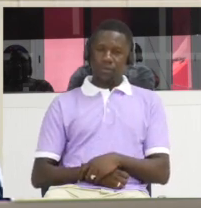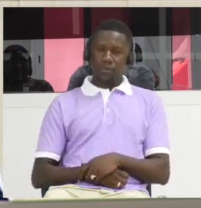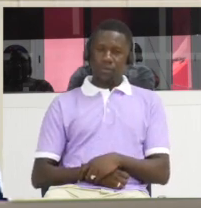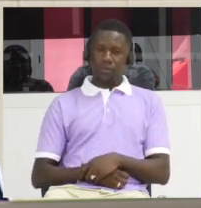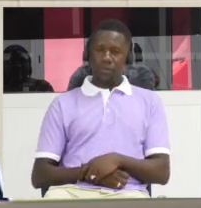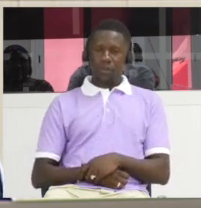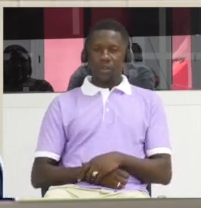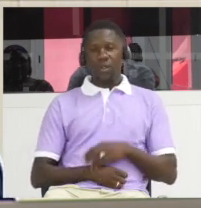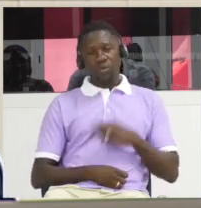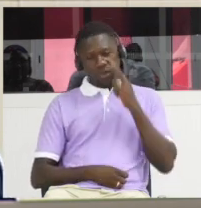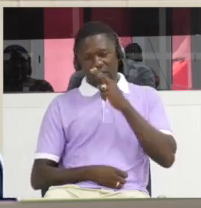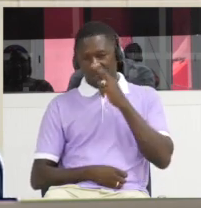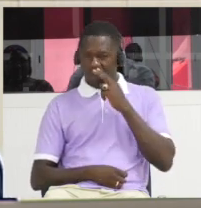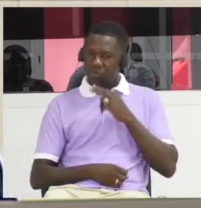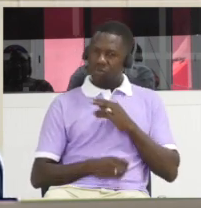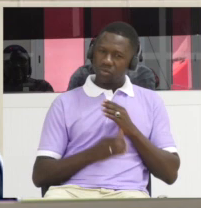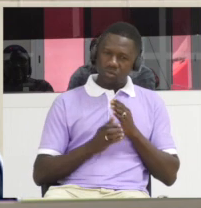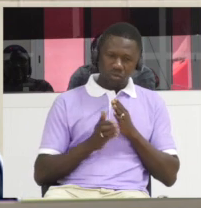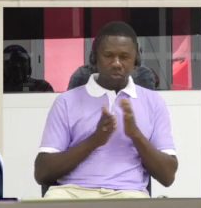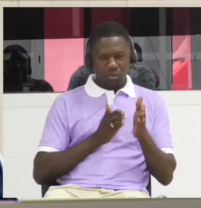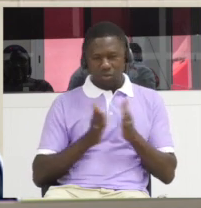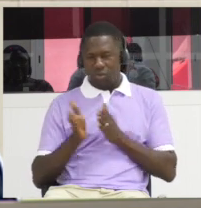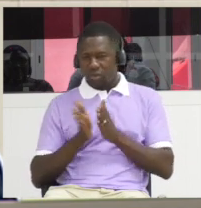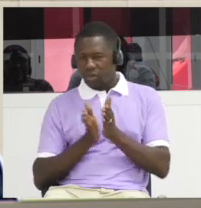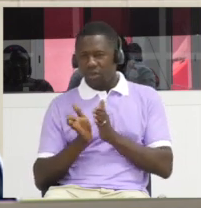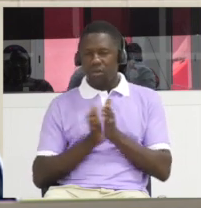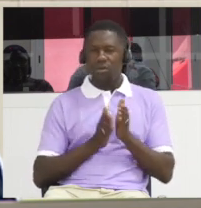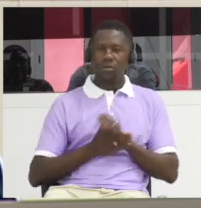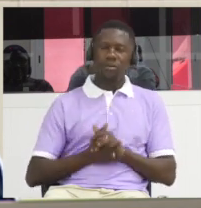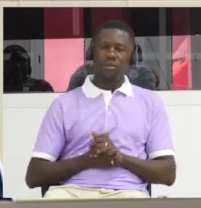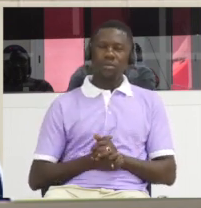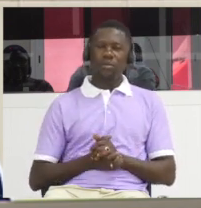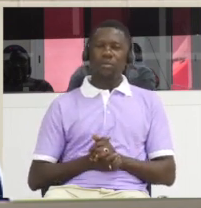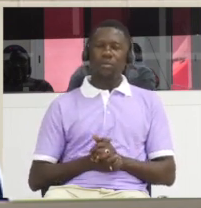He was trying to coordinate the